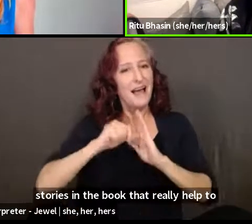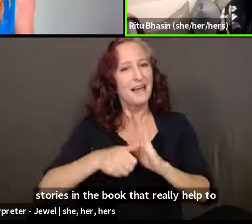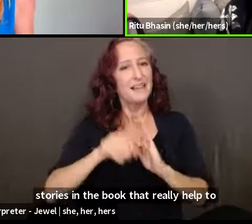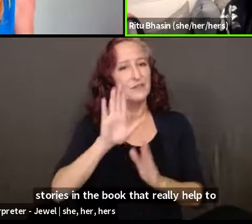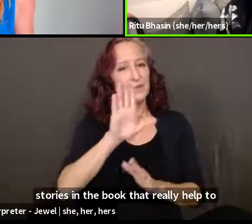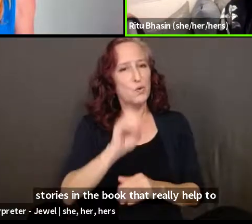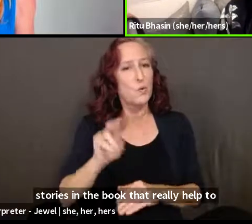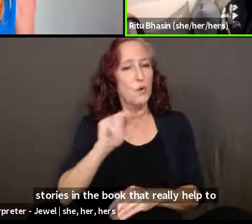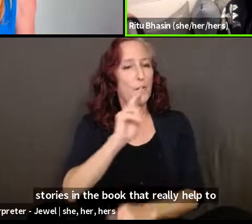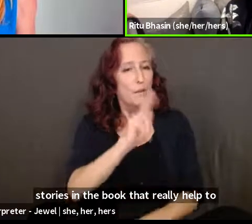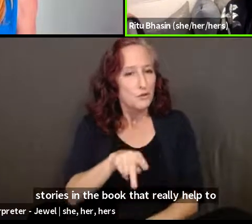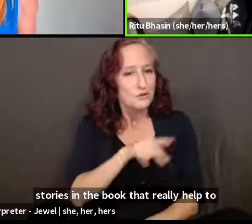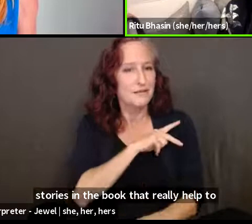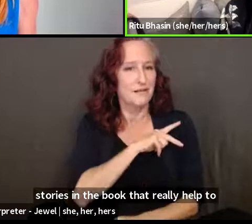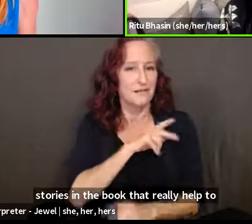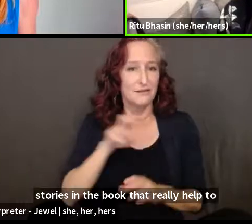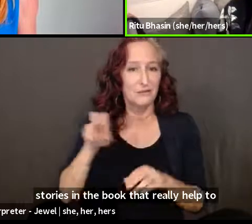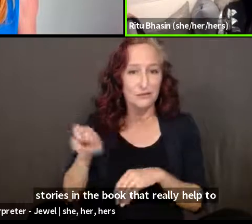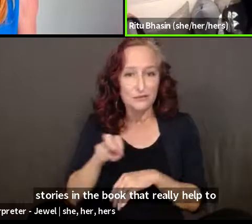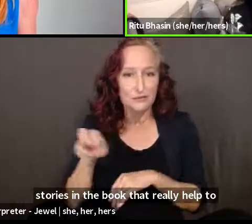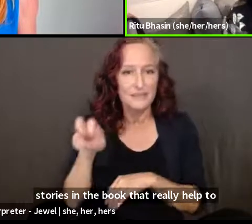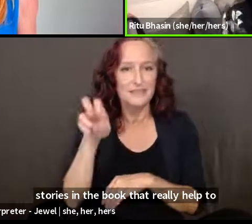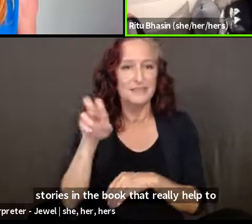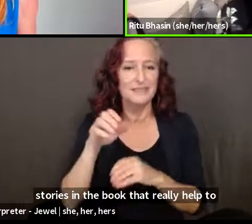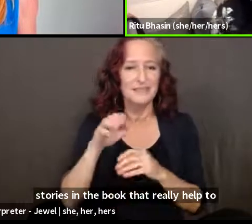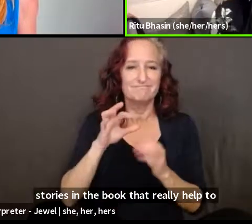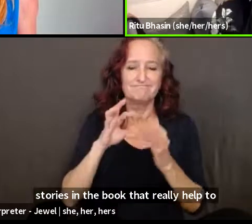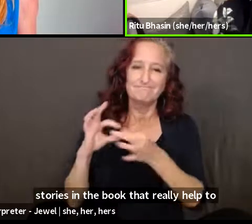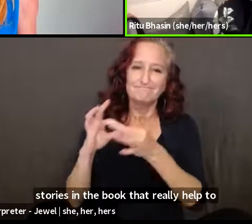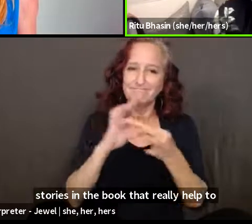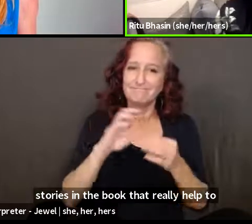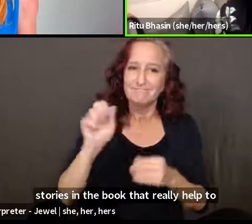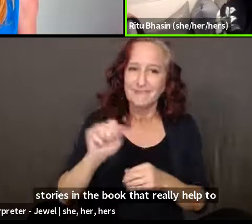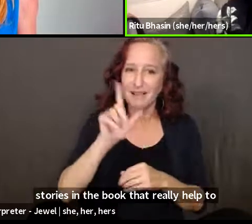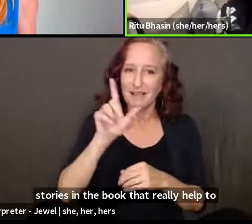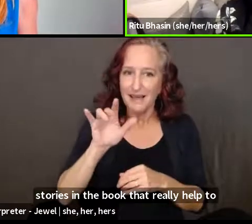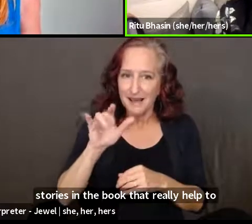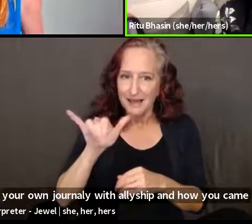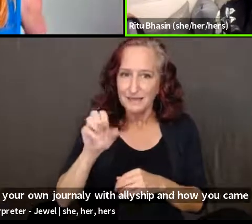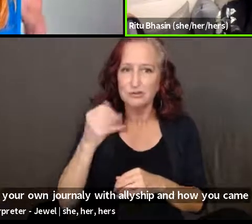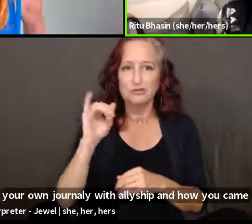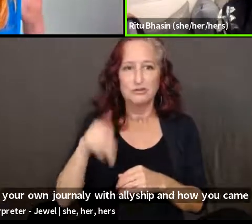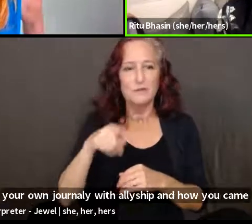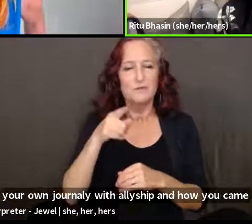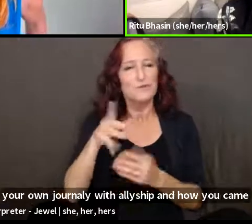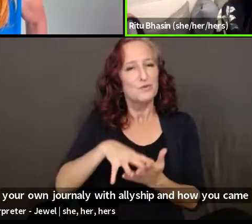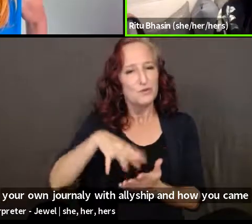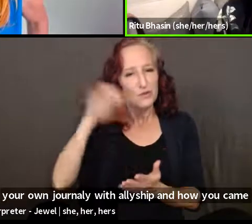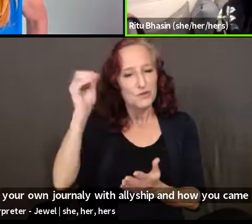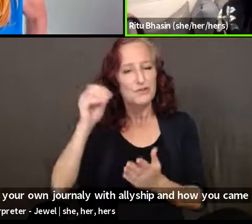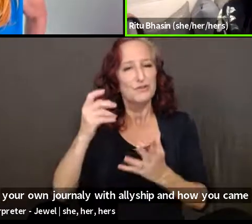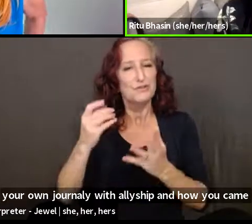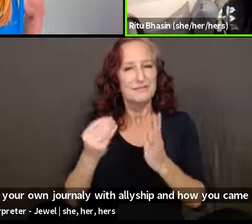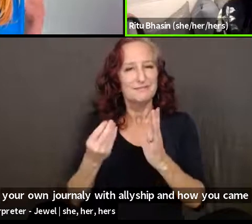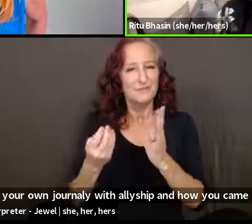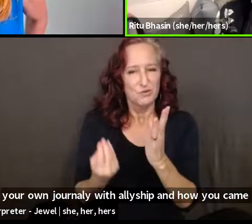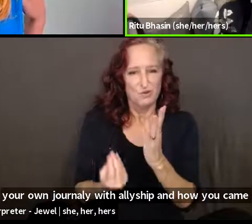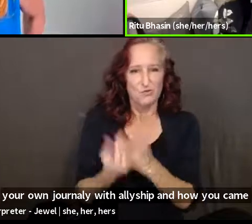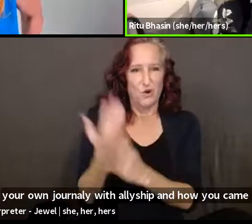with allyship and how it is that you came to be in a place where you've learned to exercise and grow this muscle,